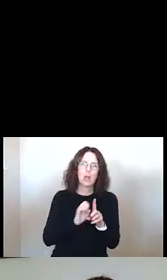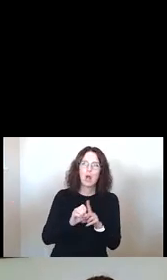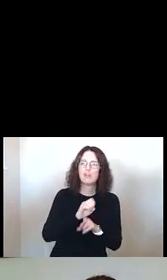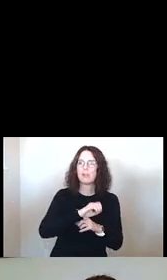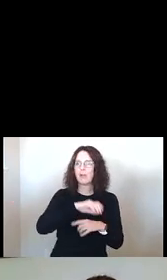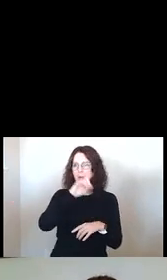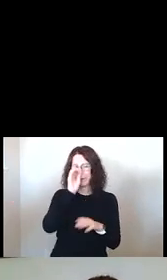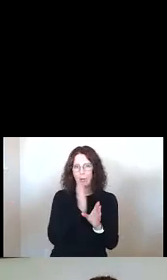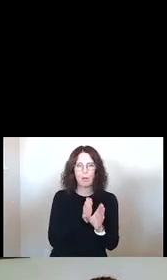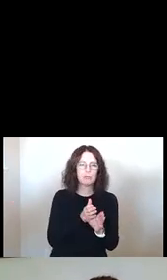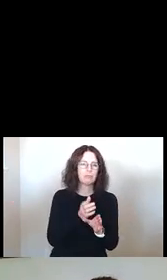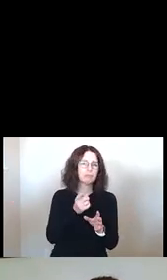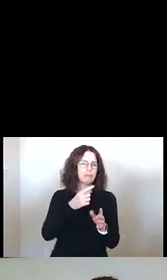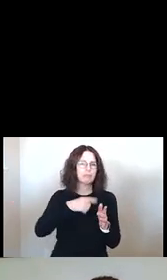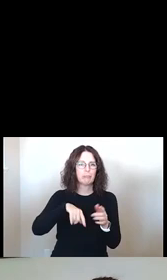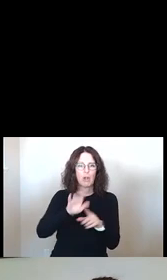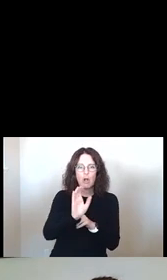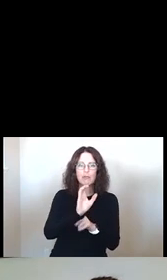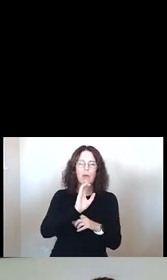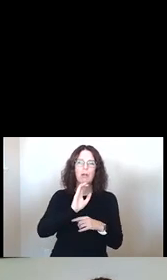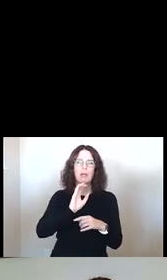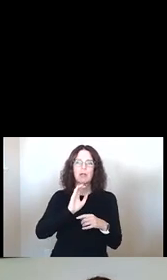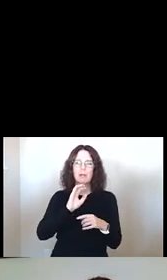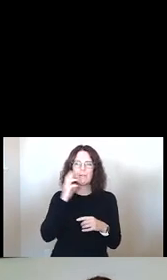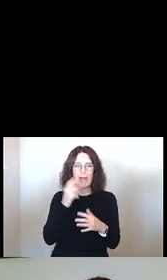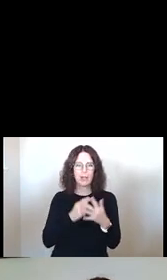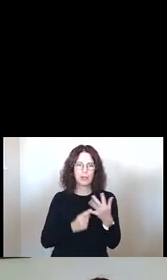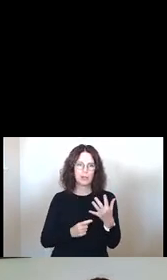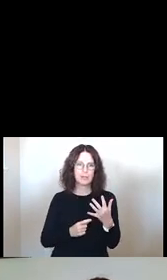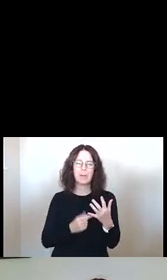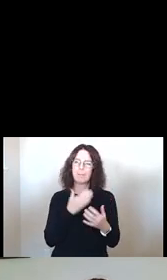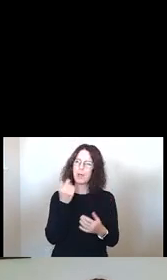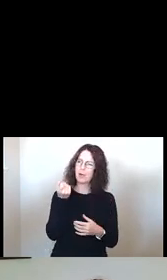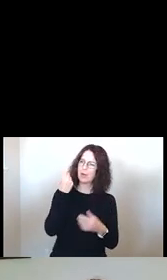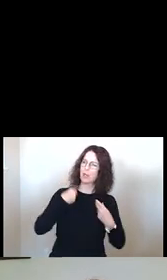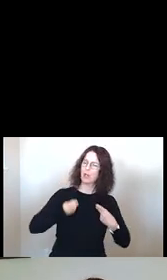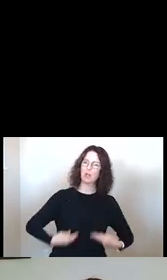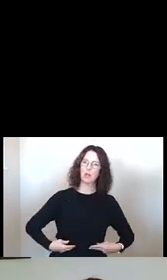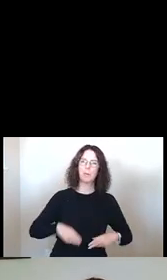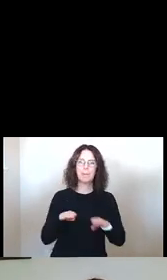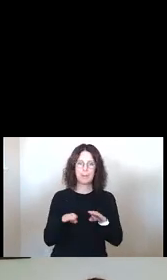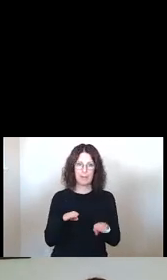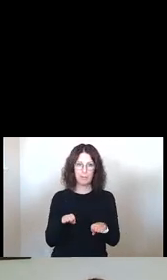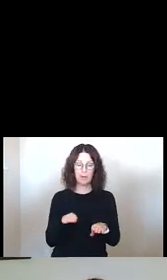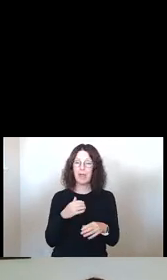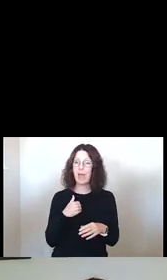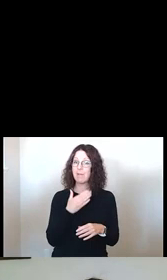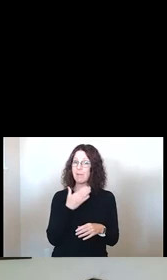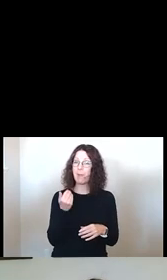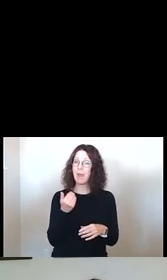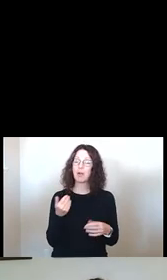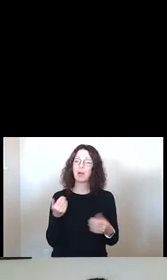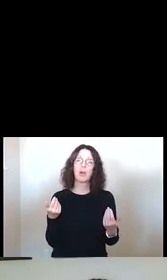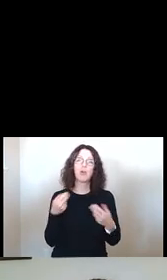better understand human behavior. They also give you a cross-cultural understanding, which you can take